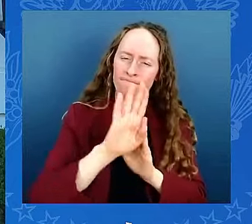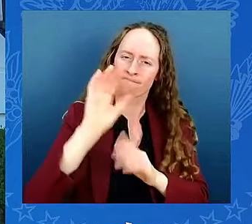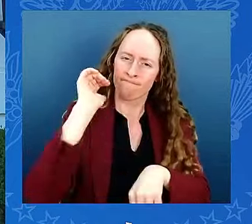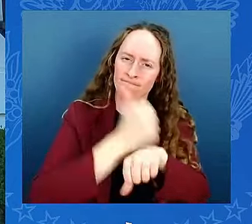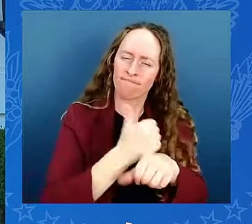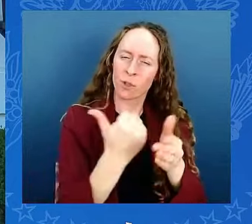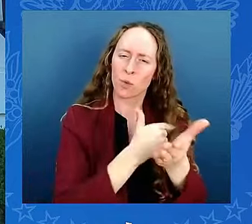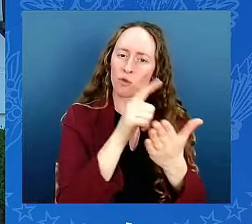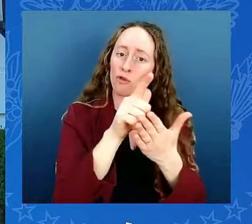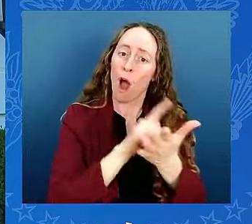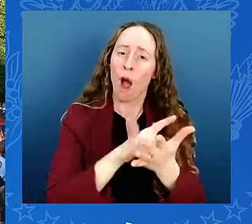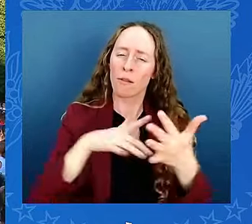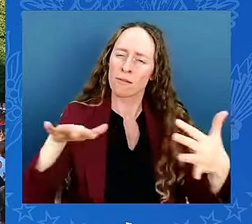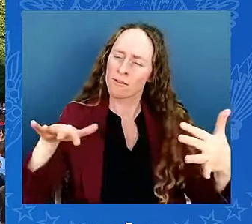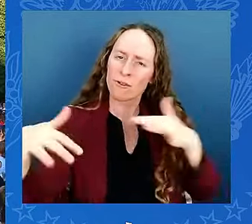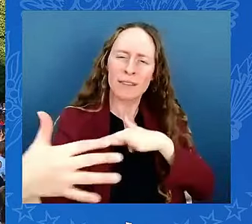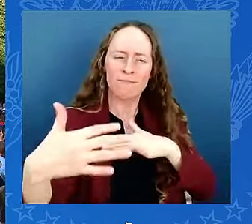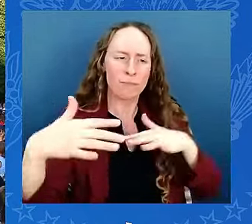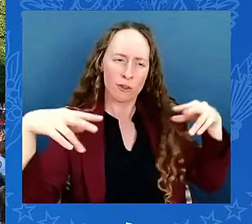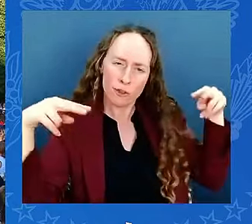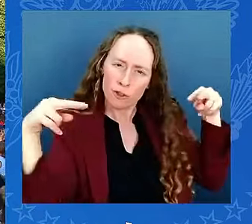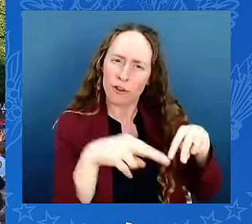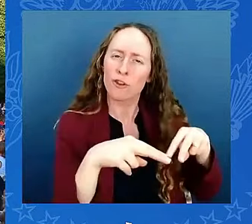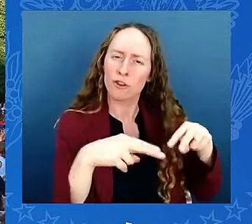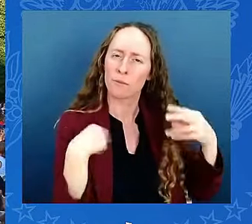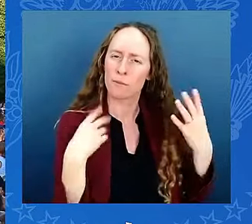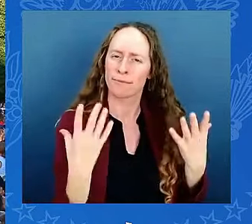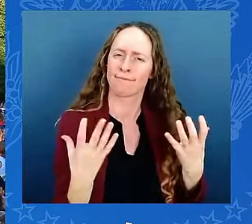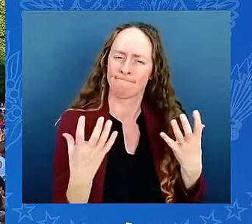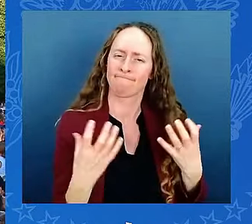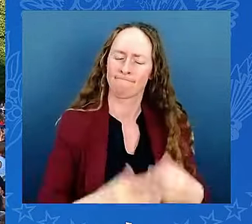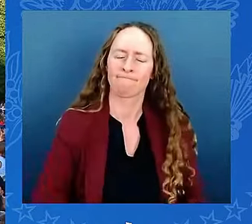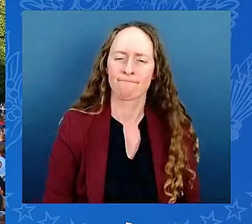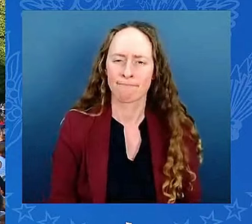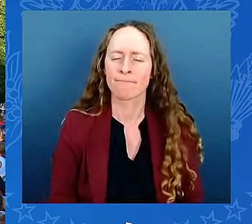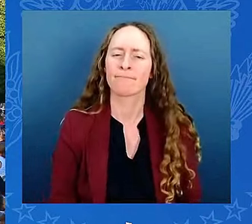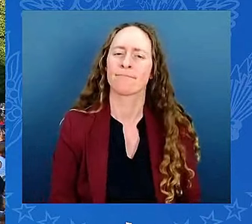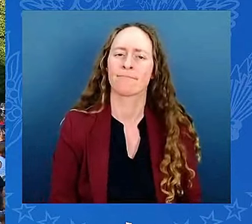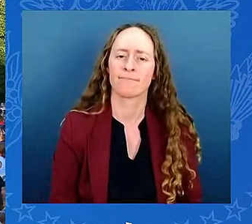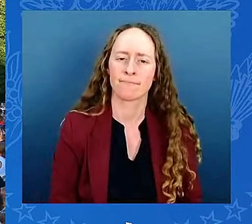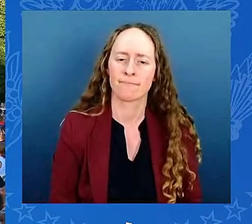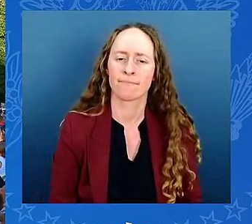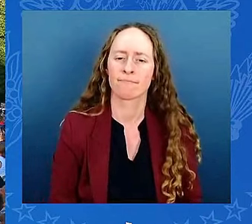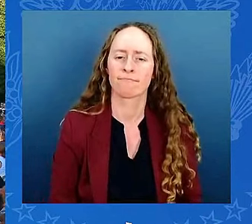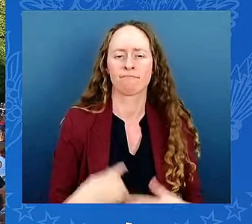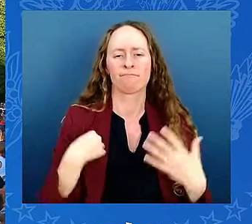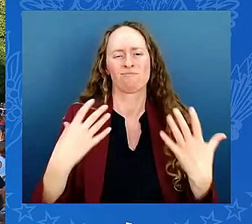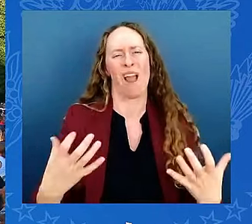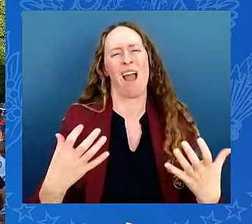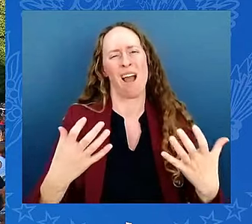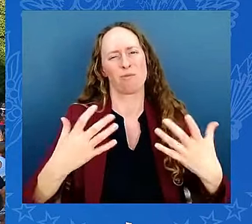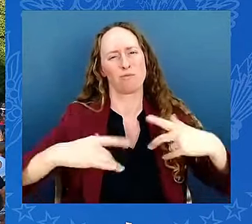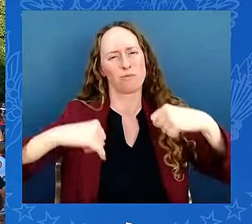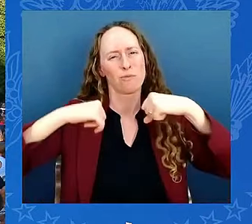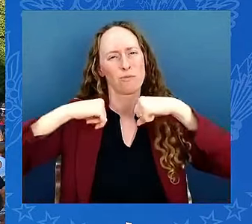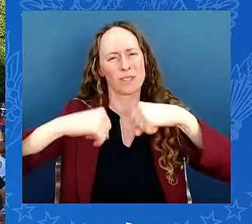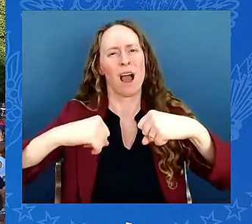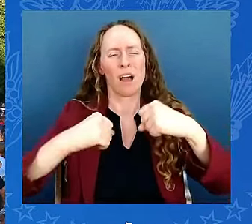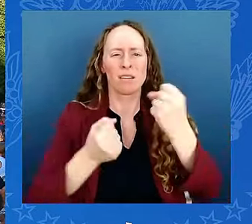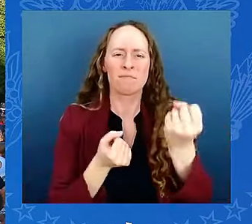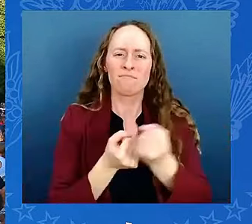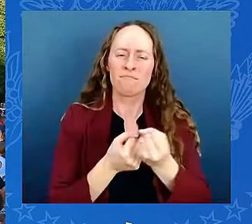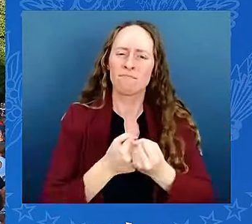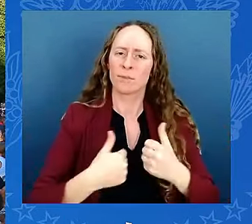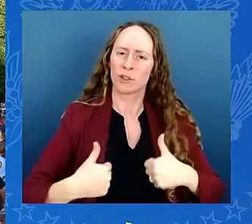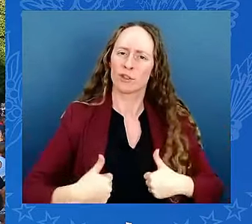I mean it. Provide more protection and support for survivors, and to create accountability